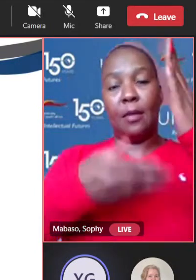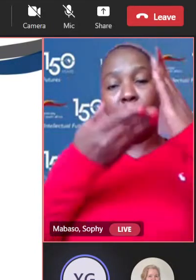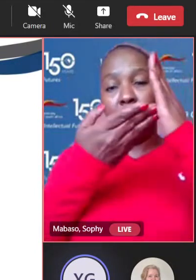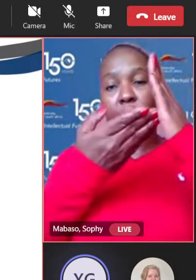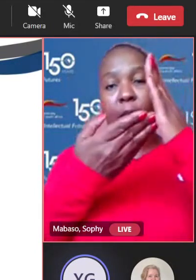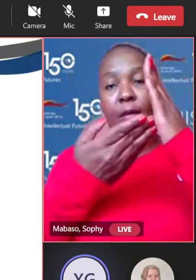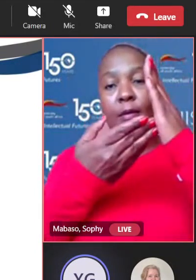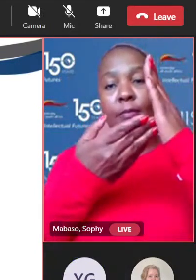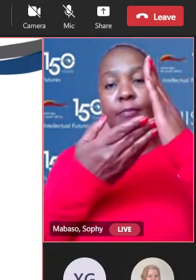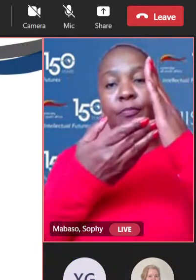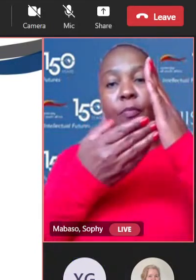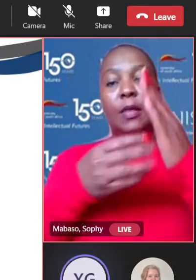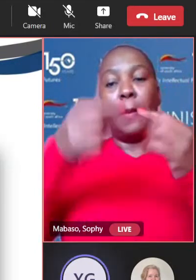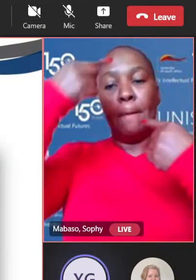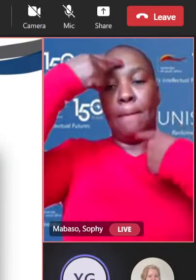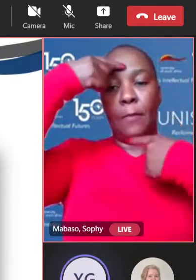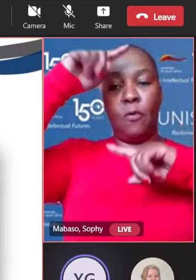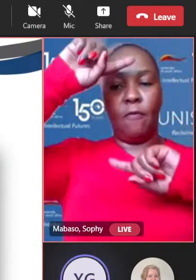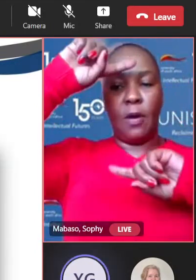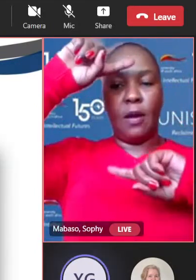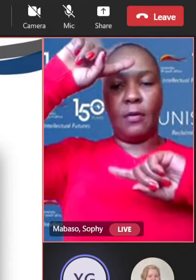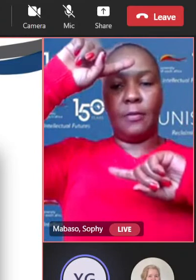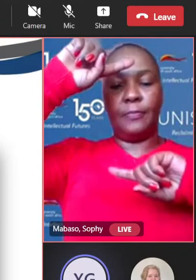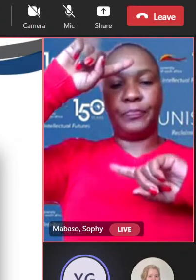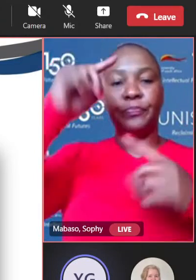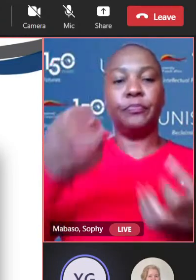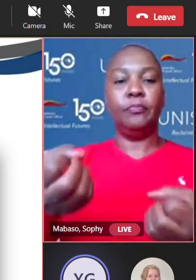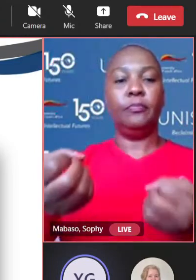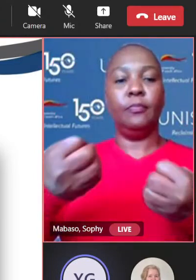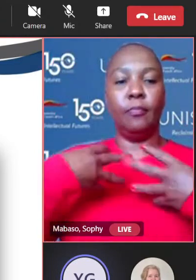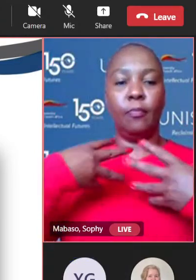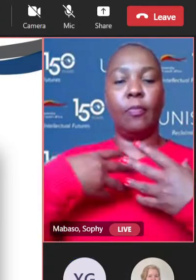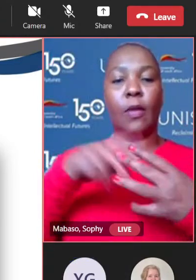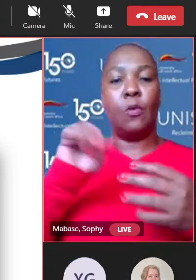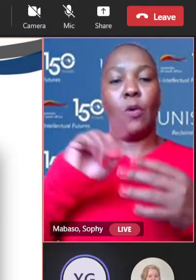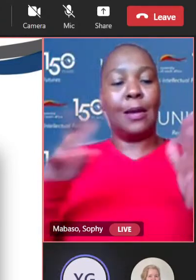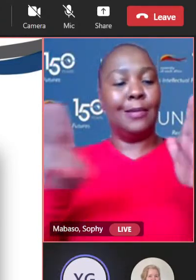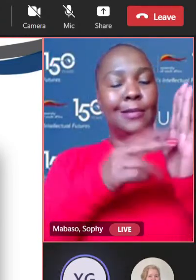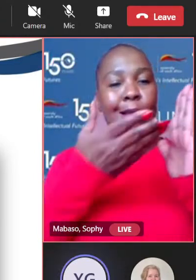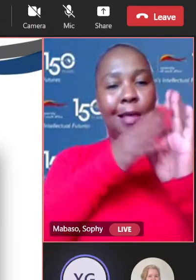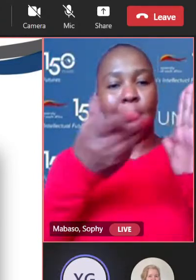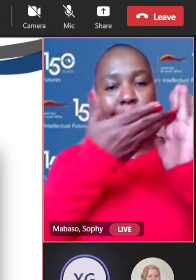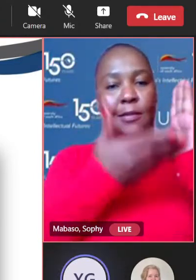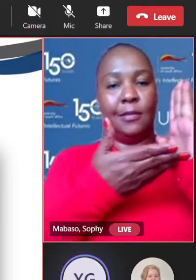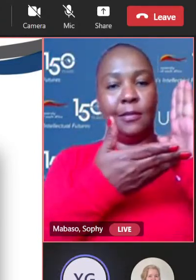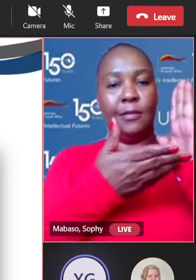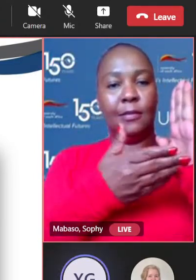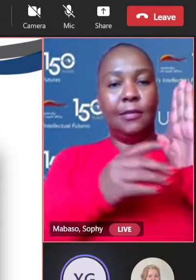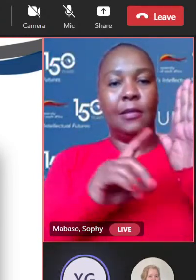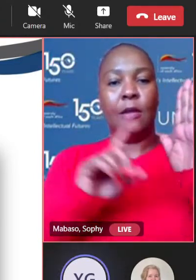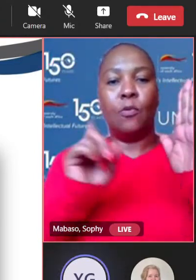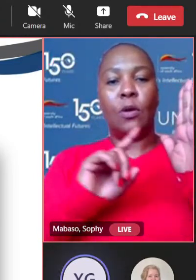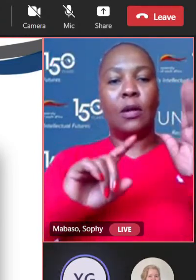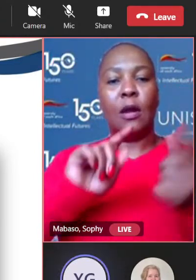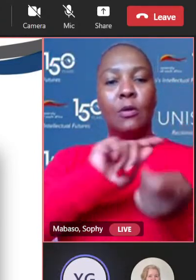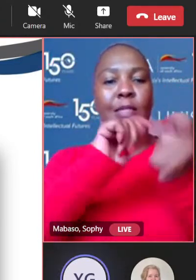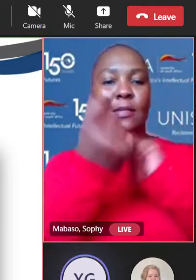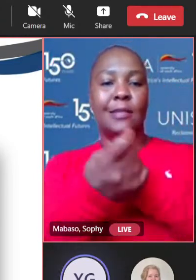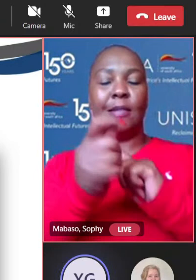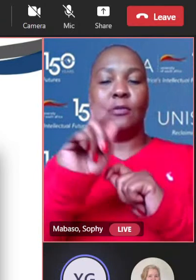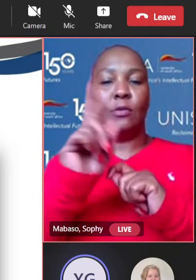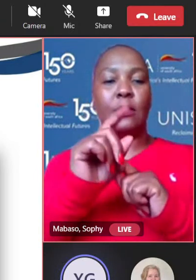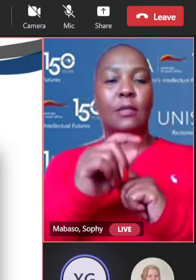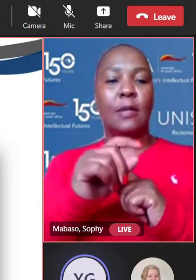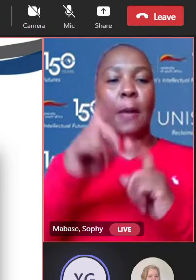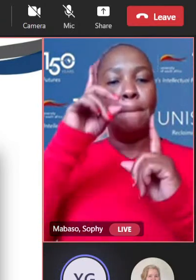come to profile, then it gives me what I see there. All I want to come and change here is my picture. The